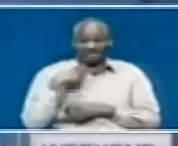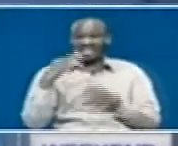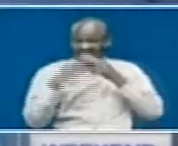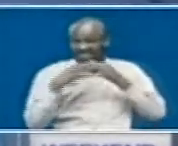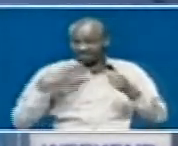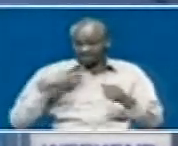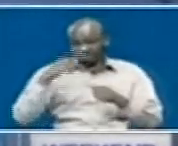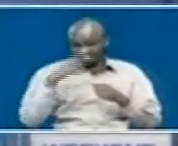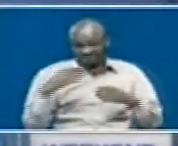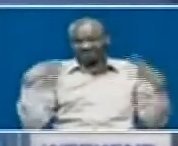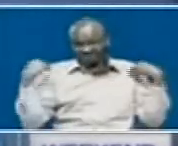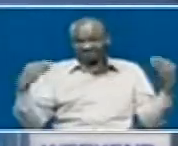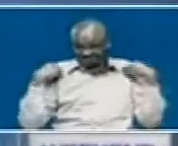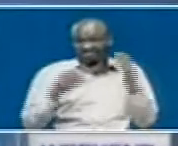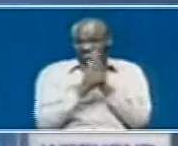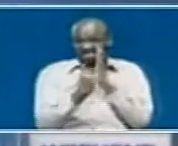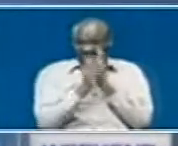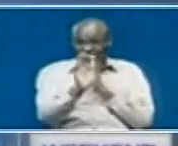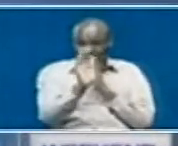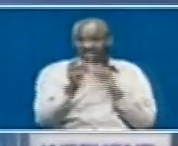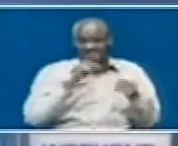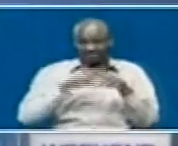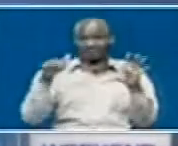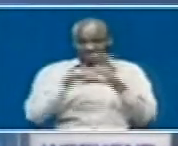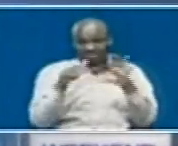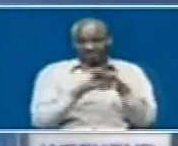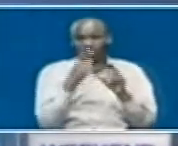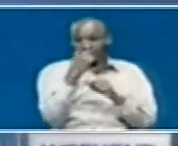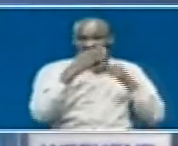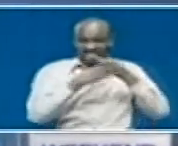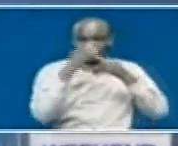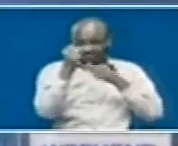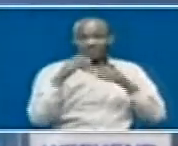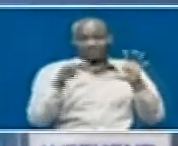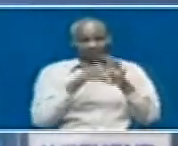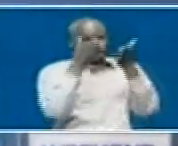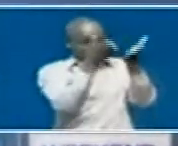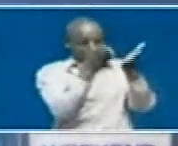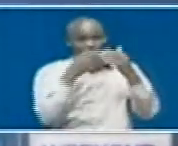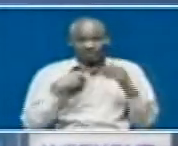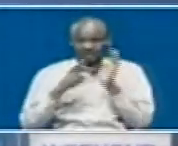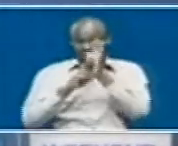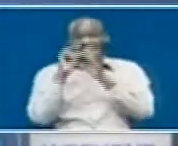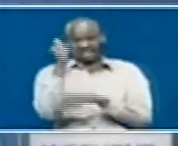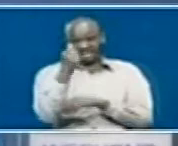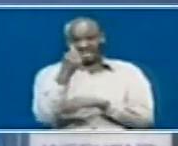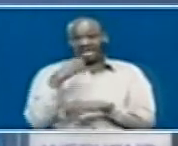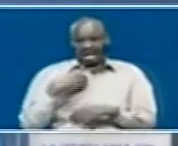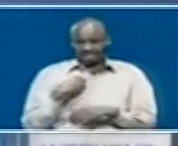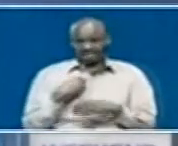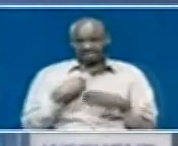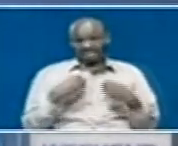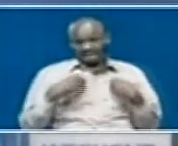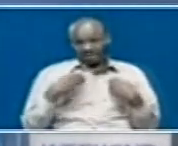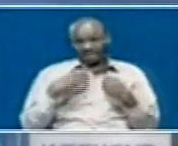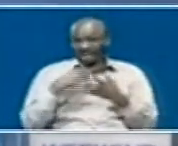is polishing its skills ahead and will be among other 195 participants who will represent Kenya at the Games, set to be